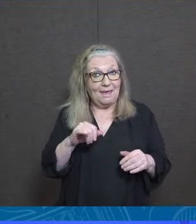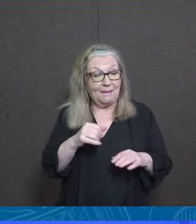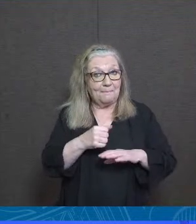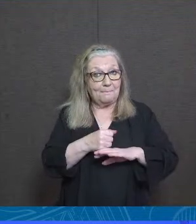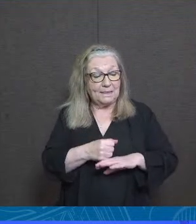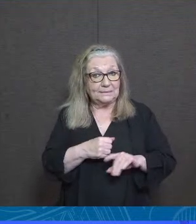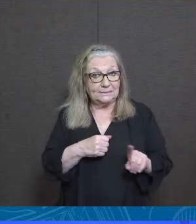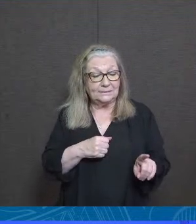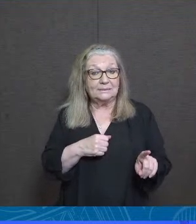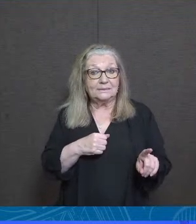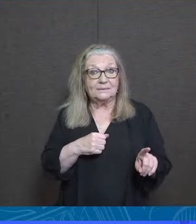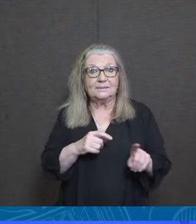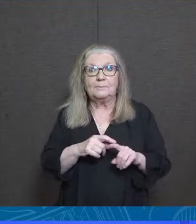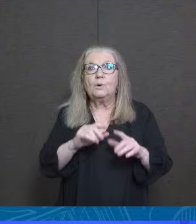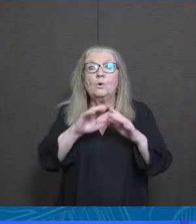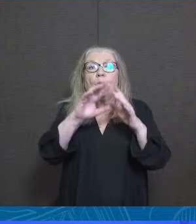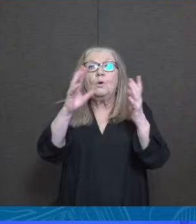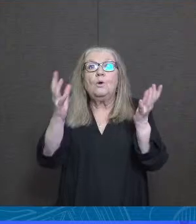models.